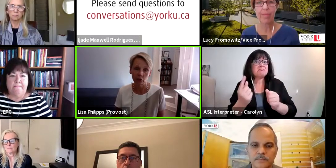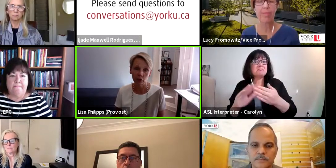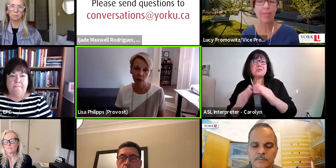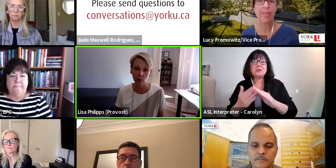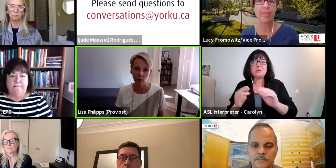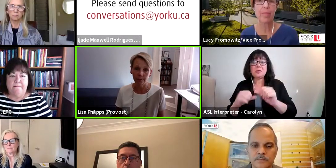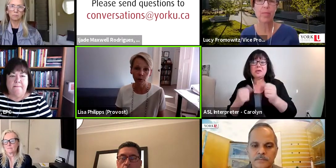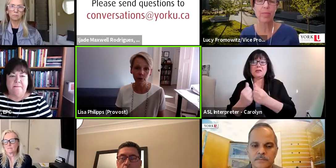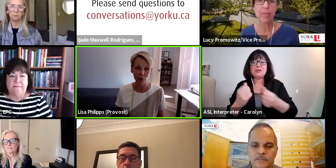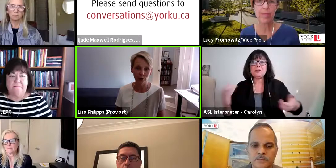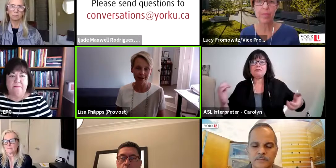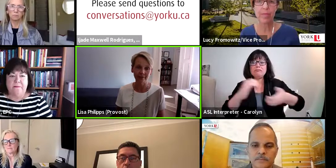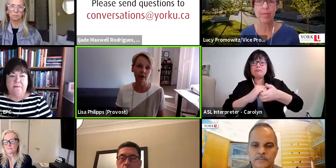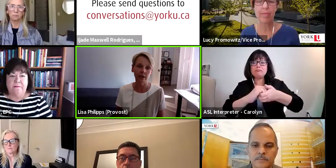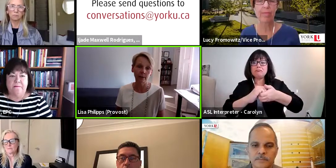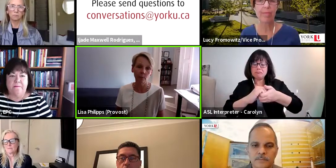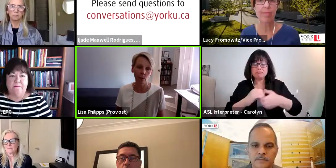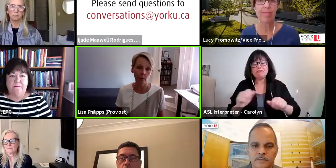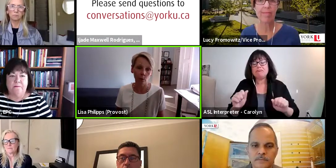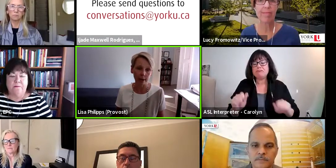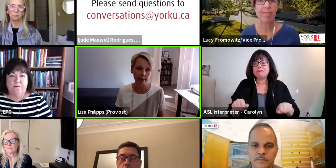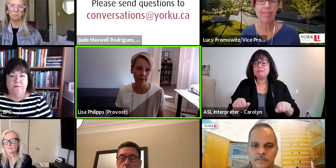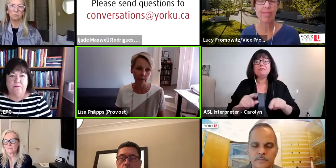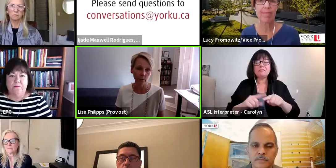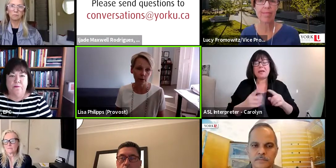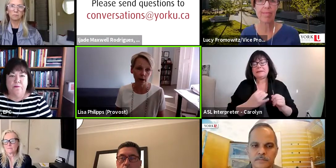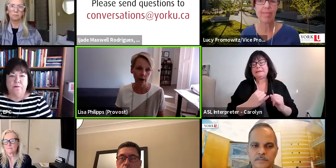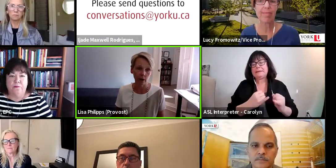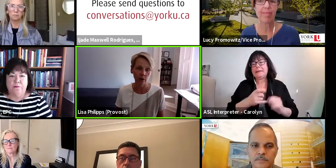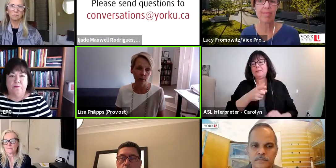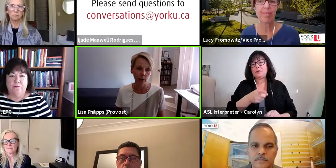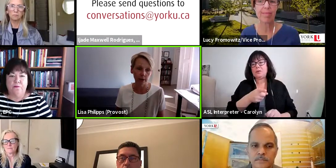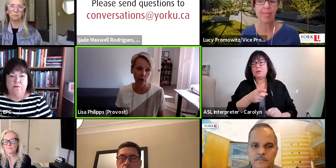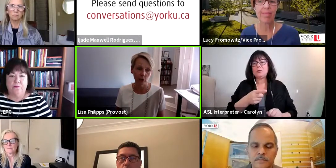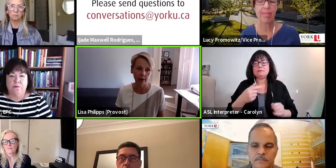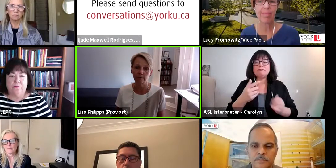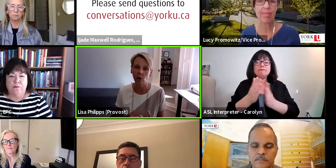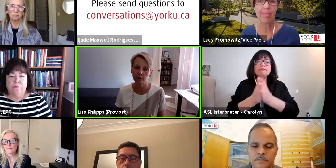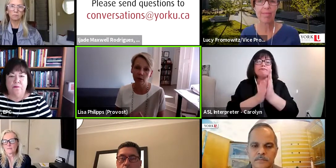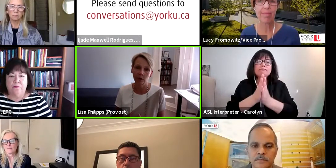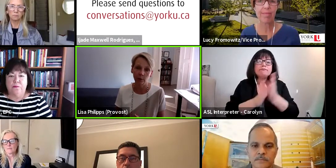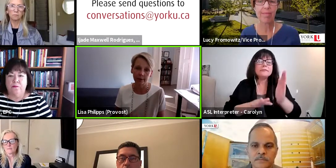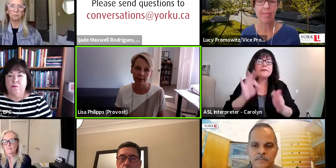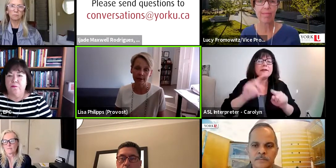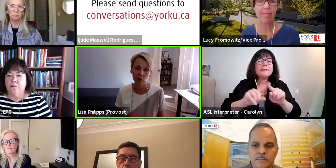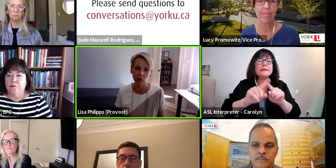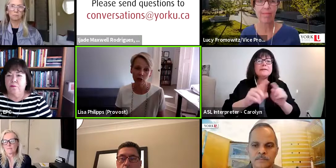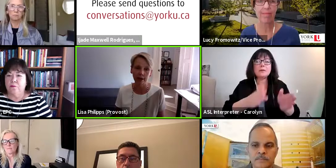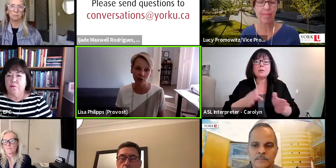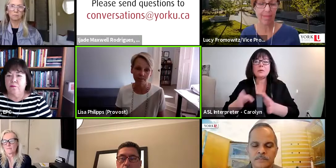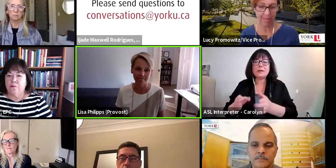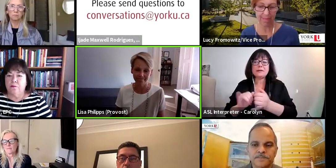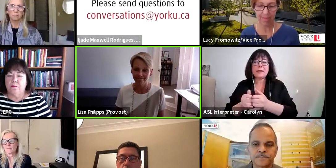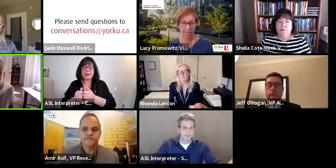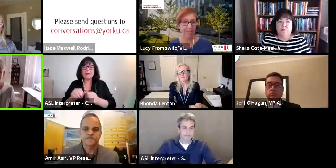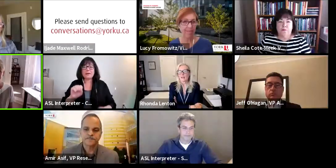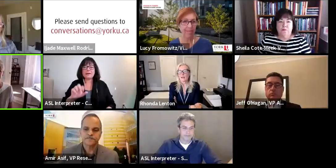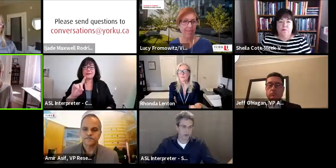thing is I share your interest in finding more and more ways for our community to get involved with the SDG